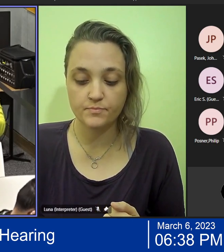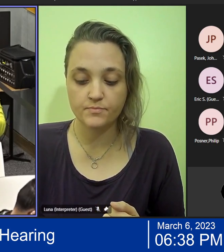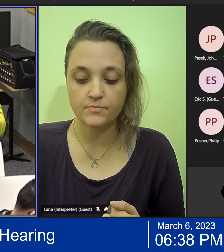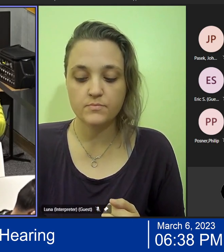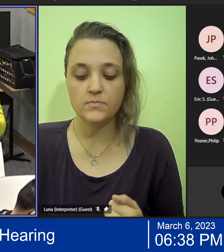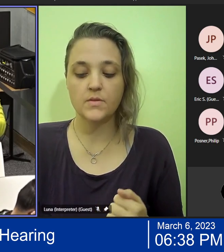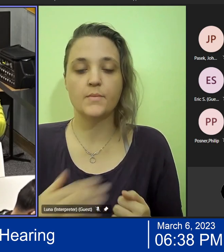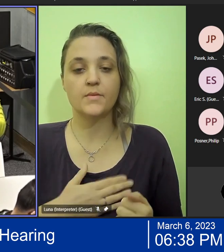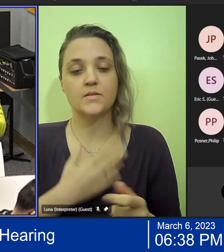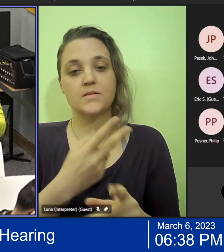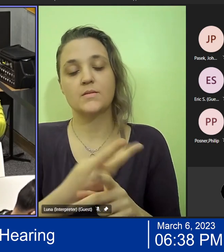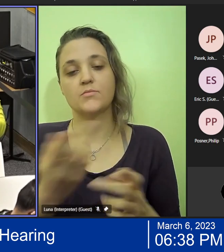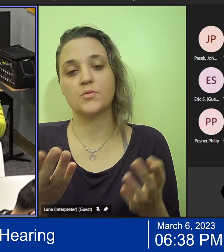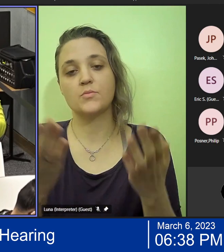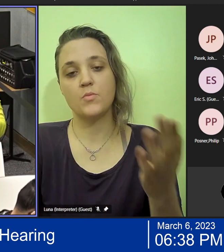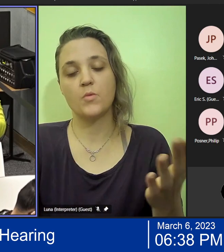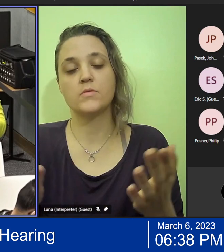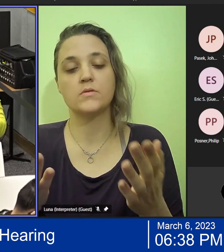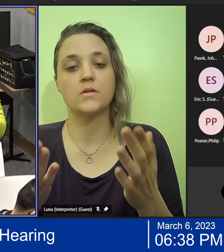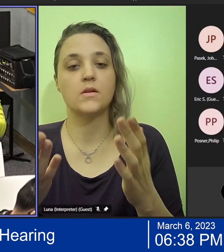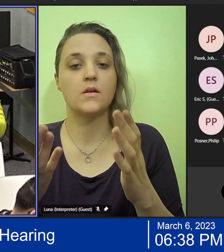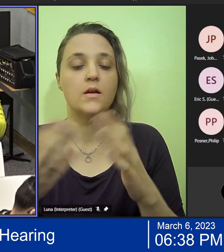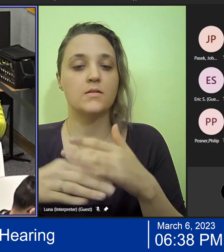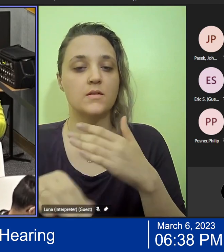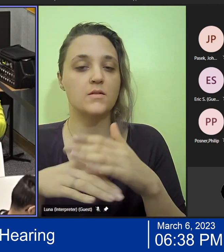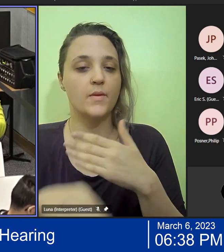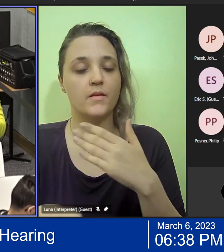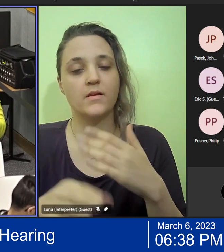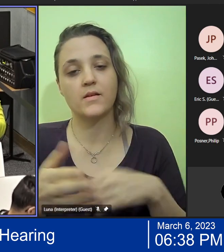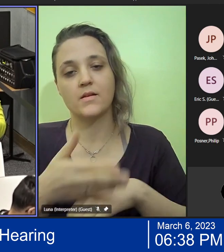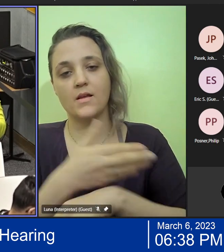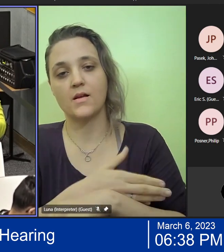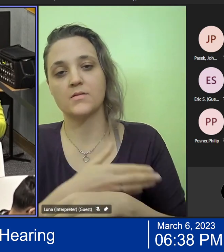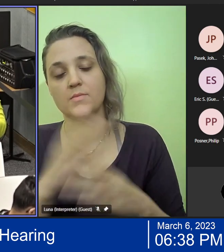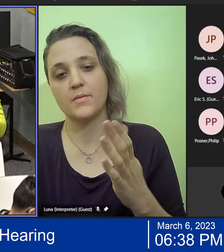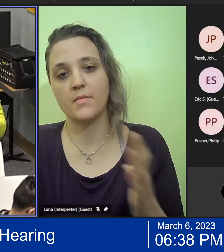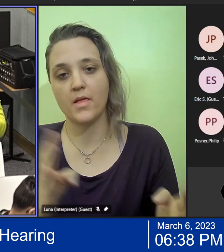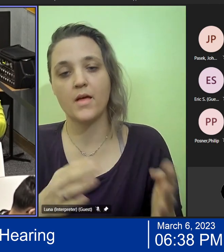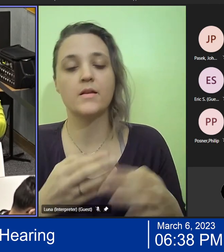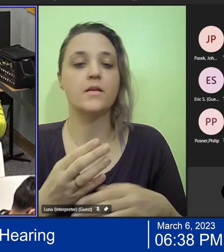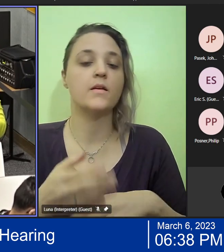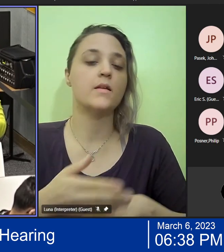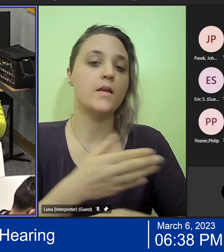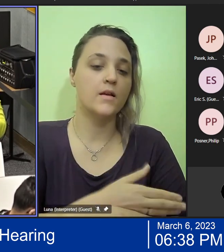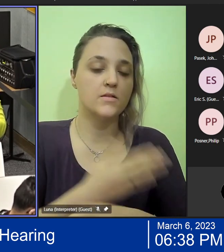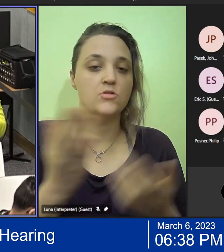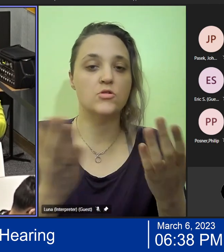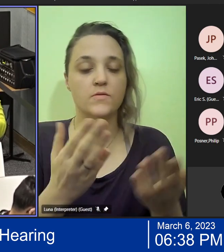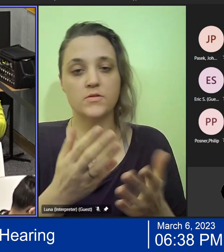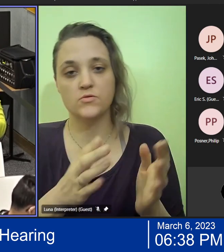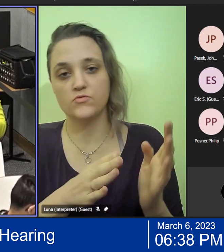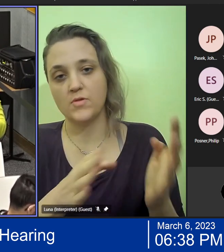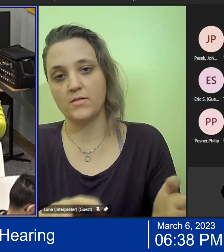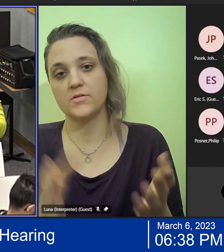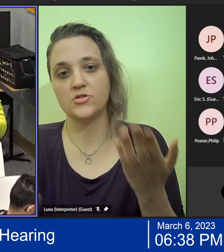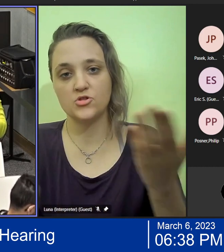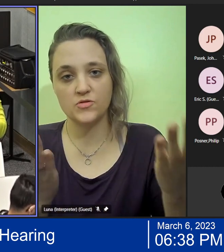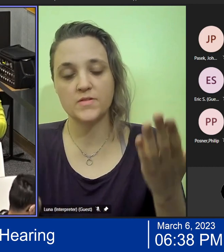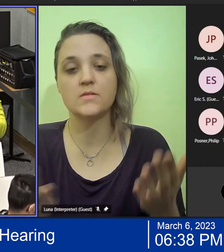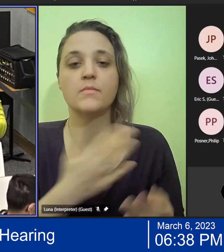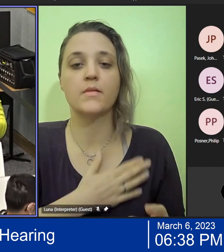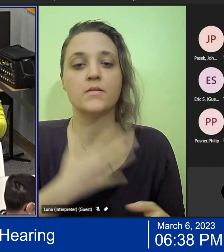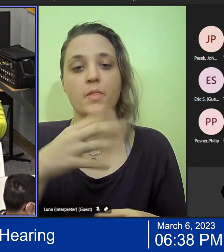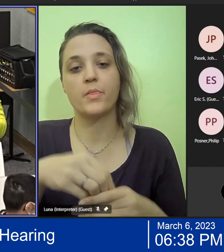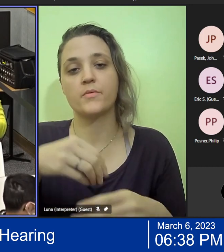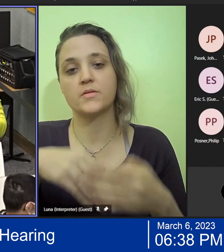proposed equity and accessibility enhancement plans. Please continue the Better Bus project, enhancing surface routes and service. Please